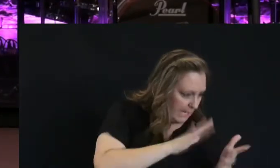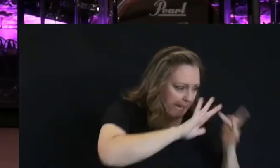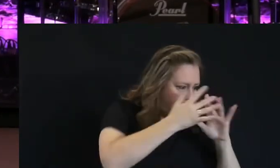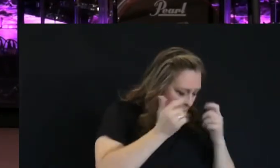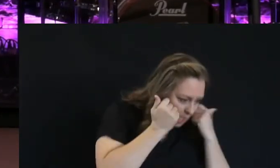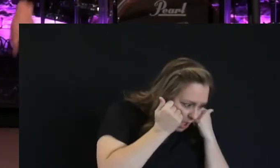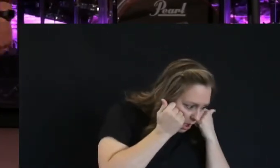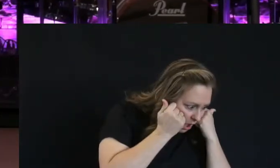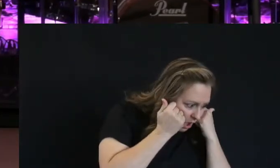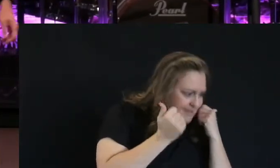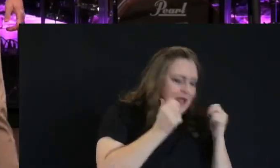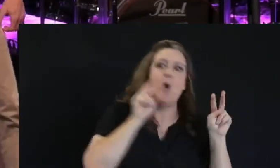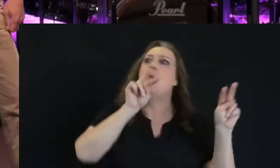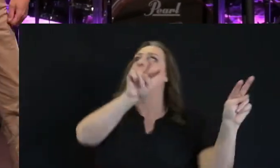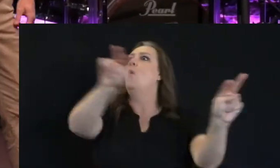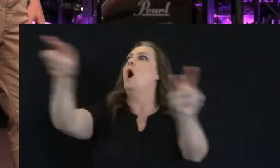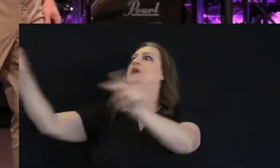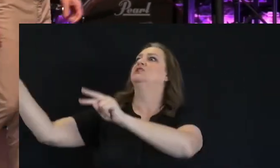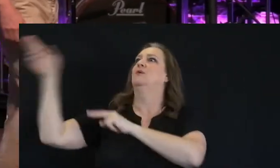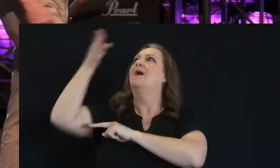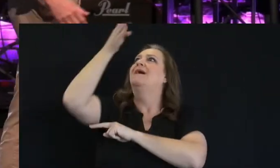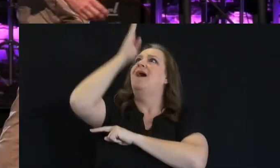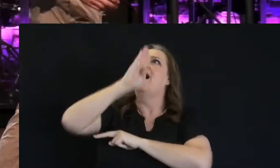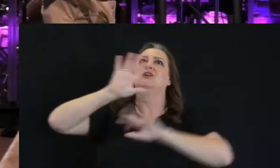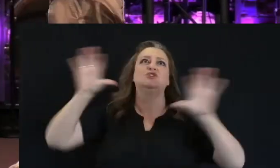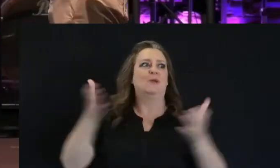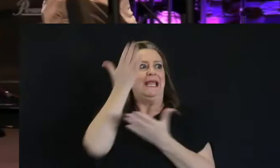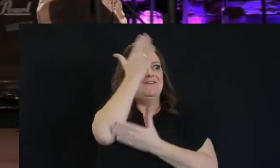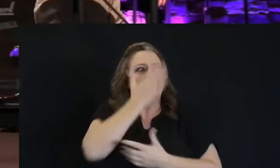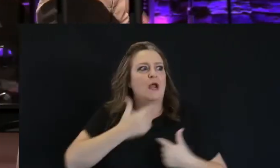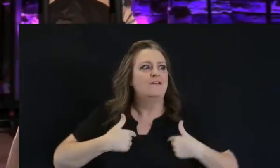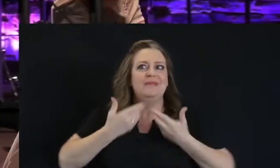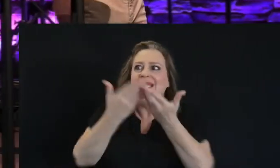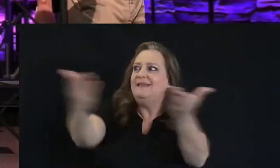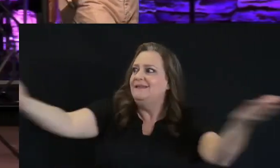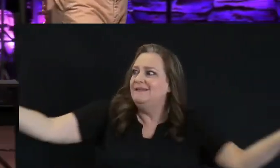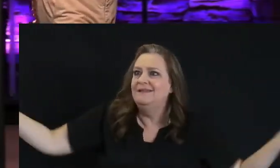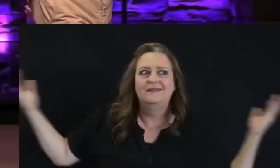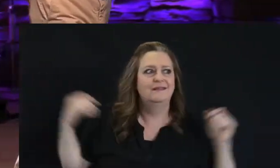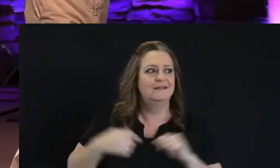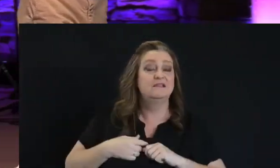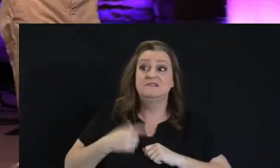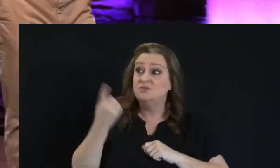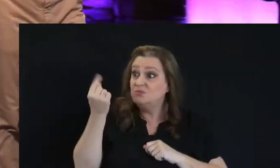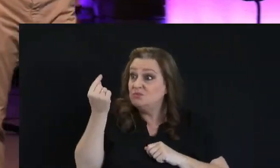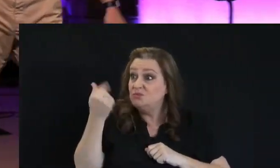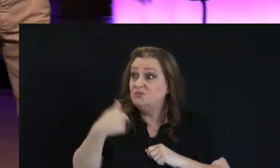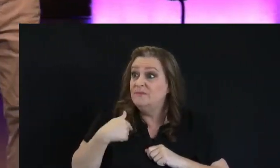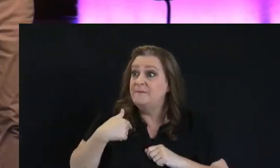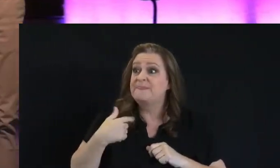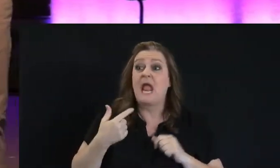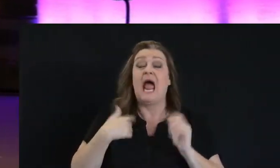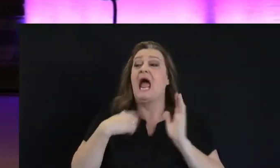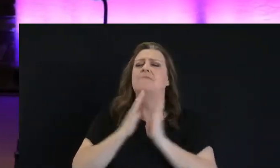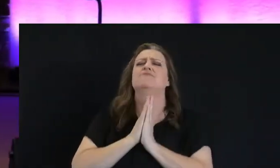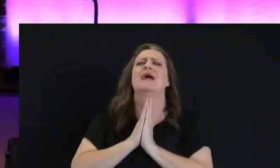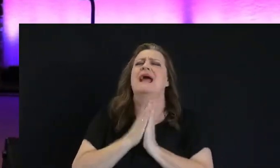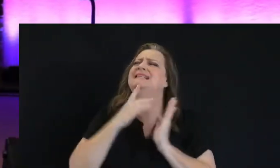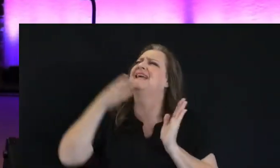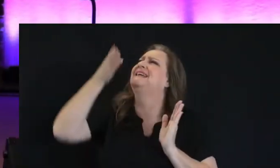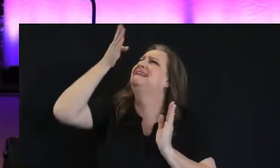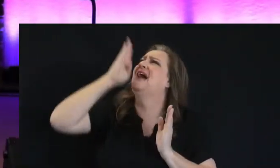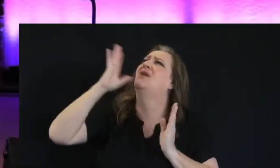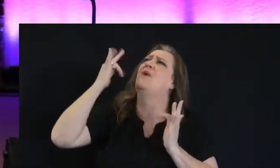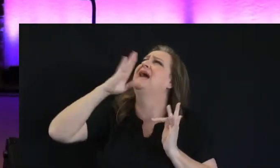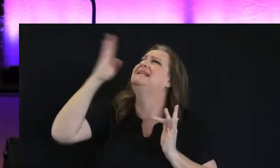not up watching what God is doing in my very presence. And ironically, you know what I do? I pray. When I pray, I say, God, why do I